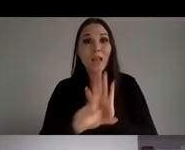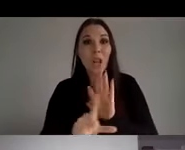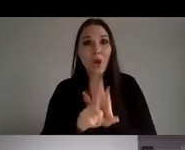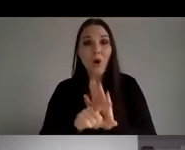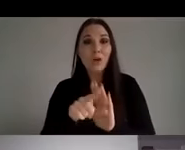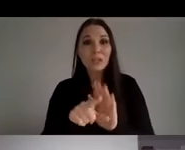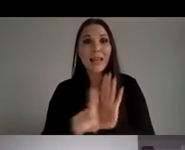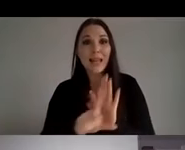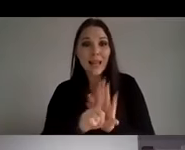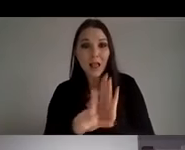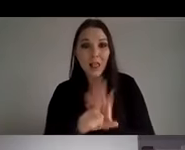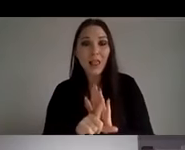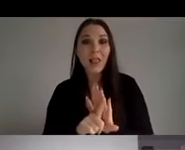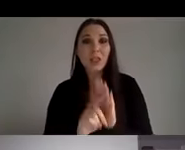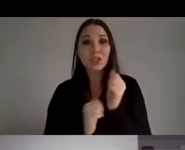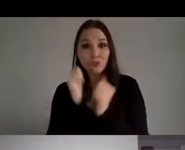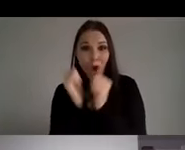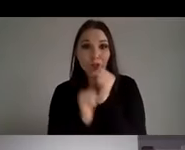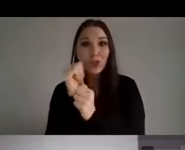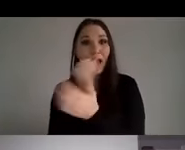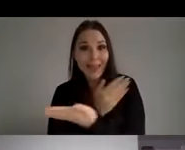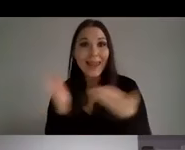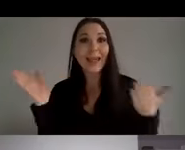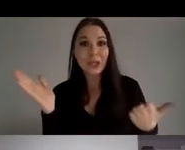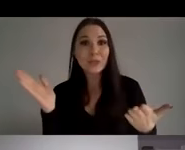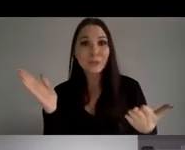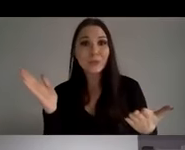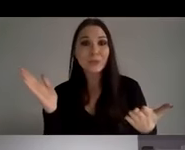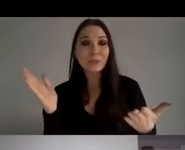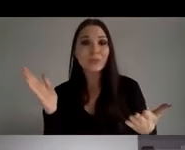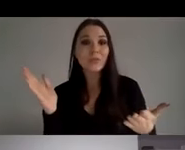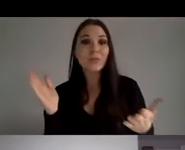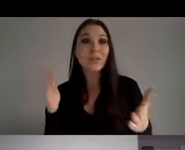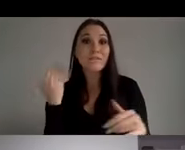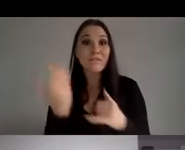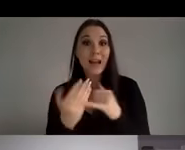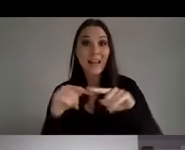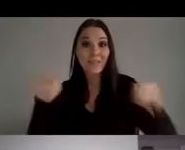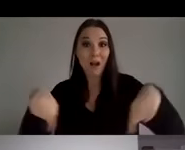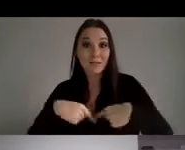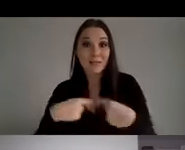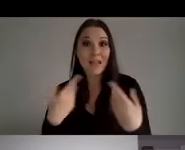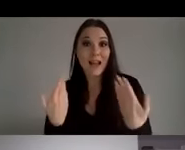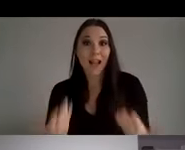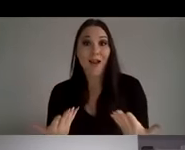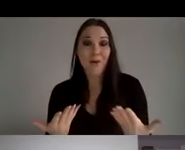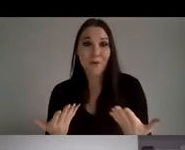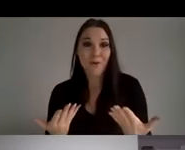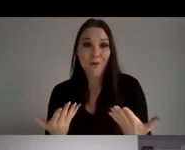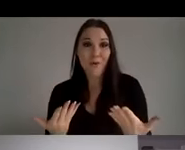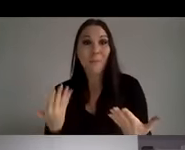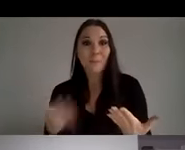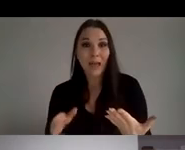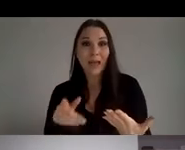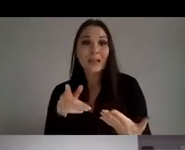legal structure is becoming clear. And then finally for us, it's now been very much